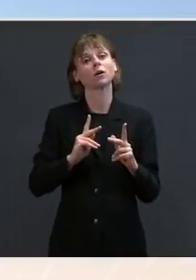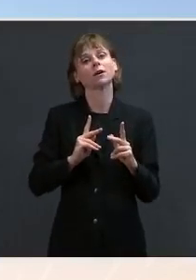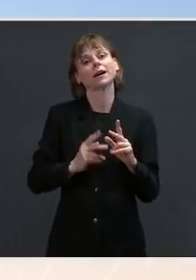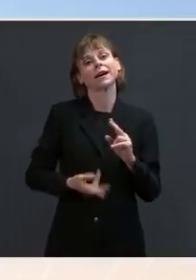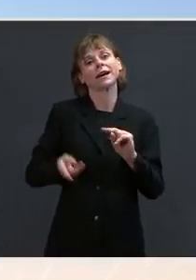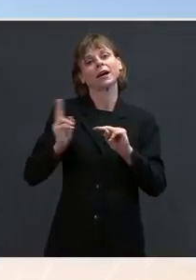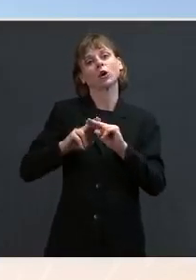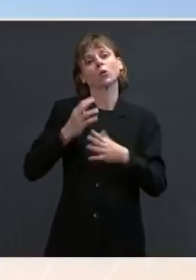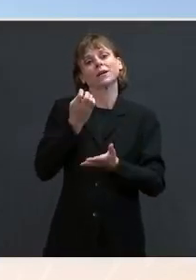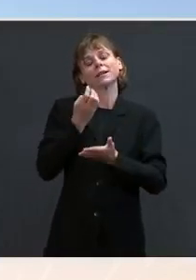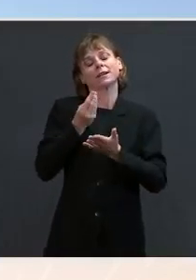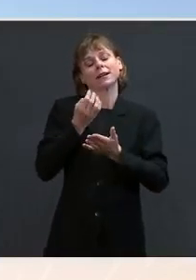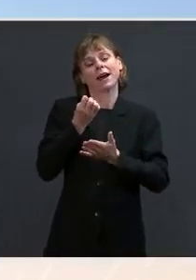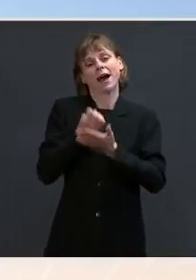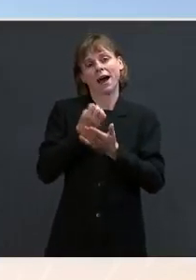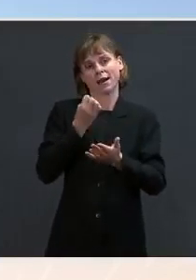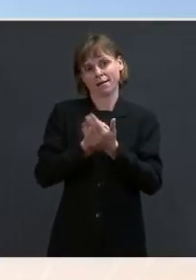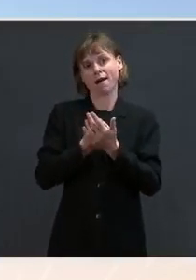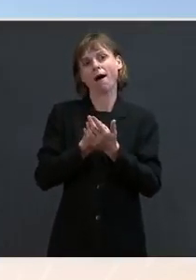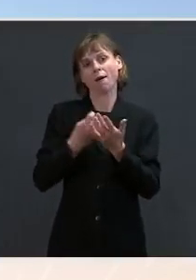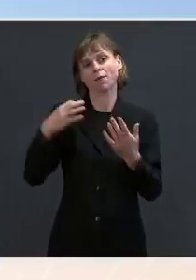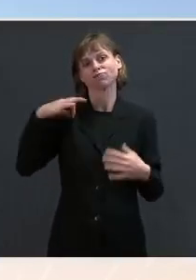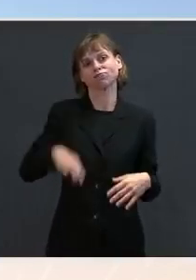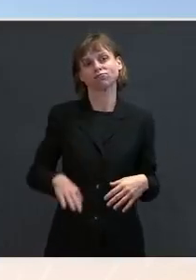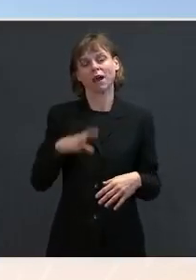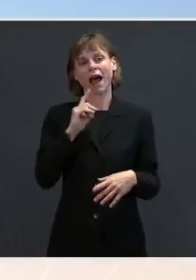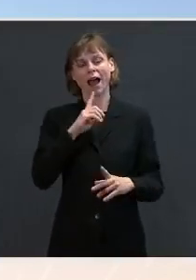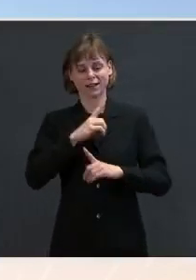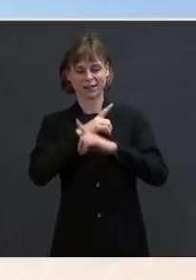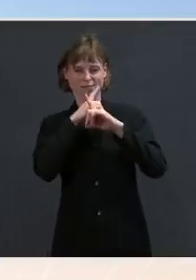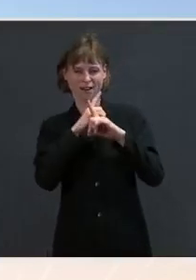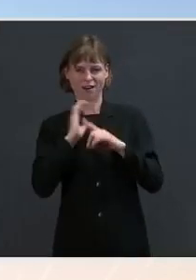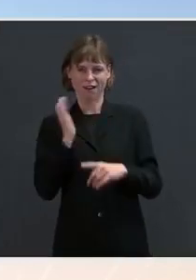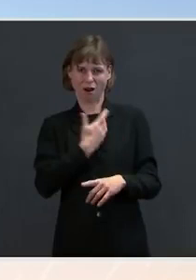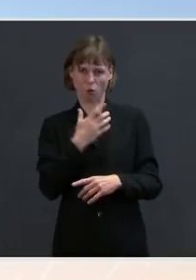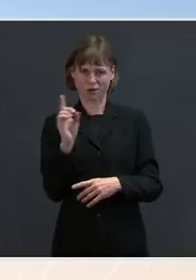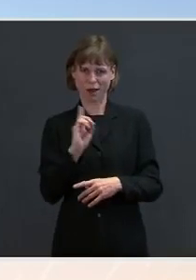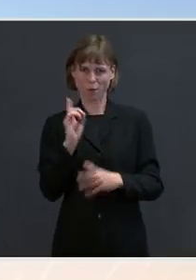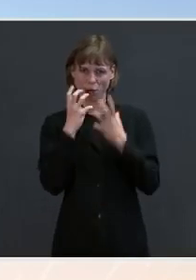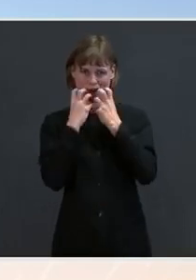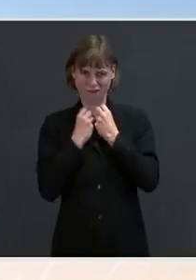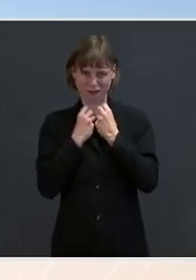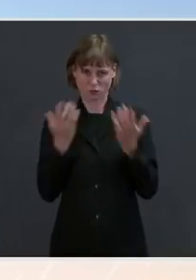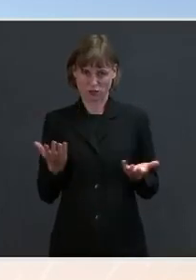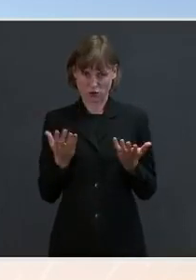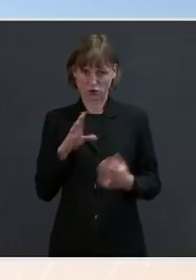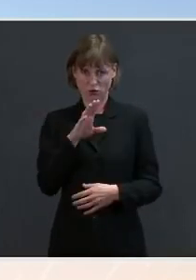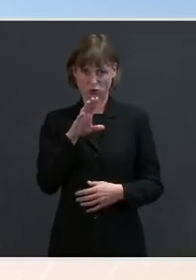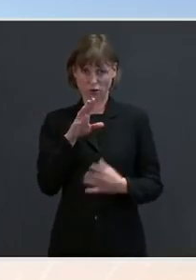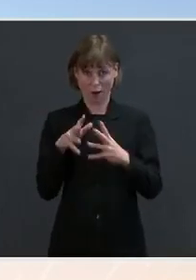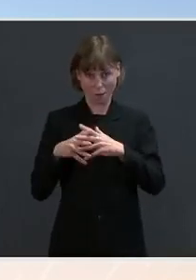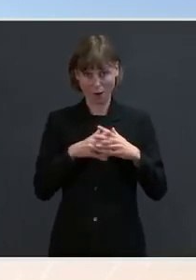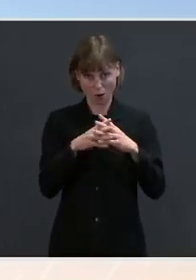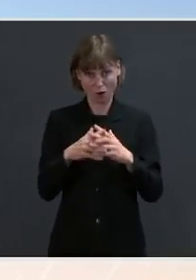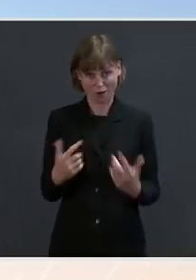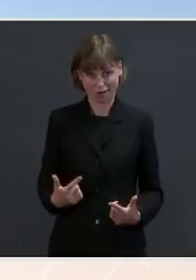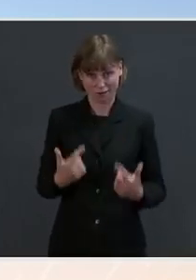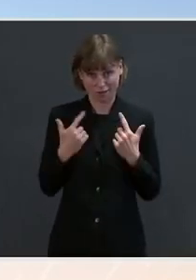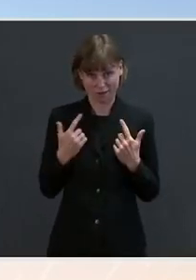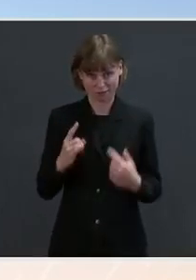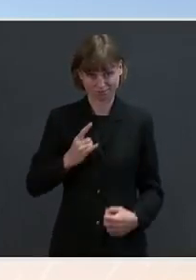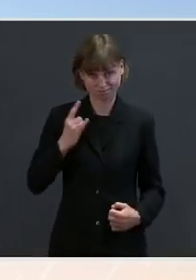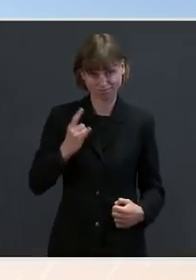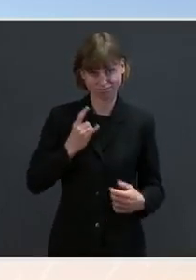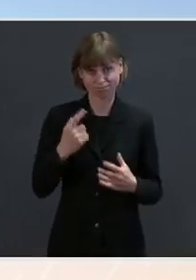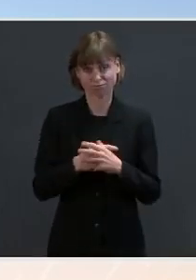and realizing and defending the democratic values at the heart of the American way of life. The guidance will provide direction to departments